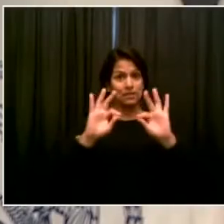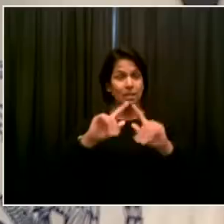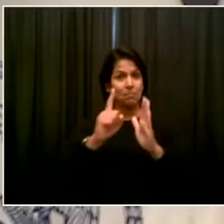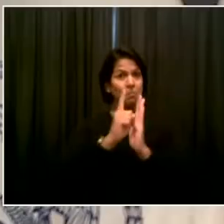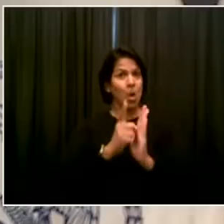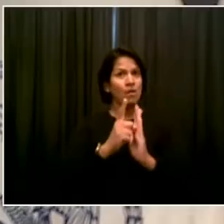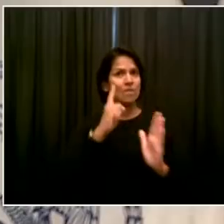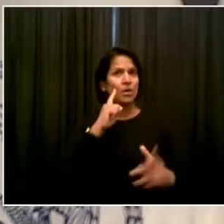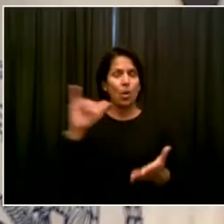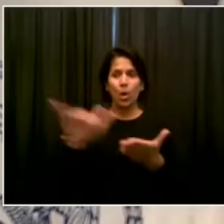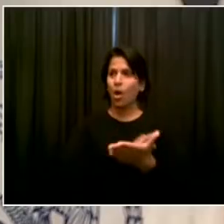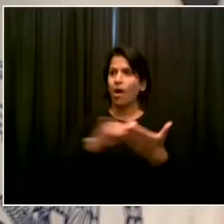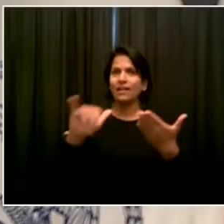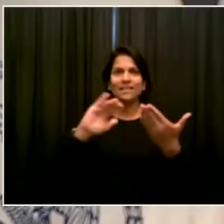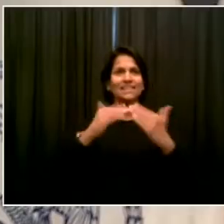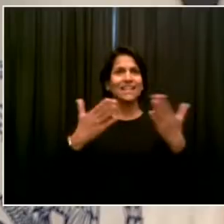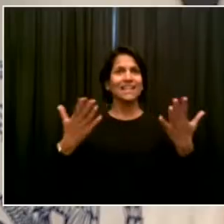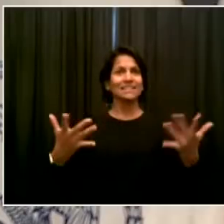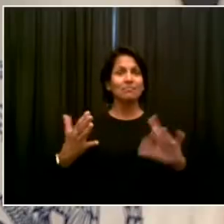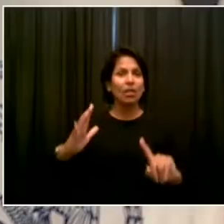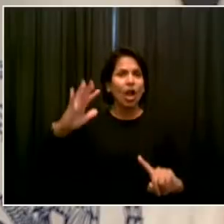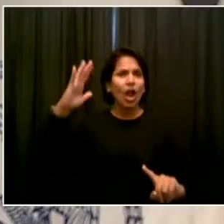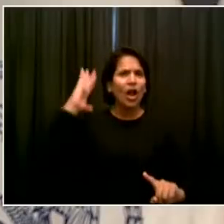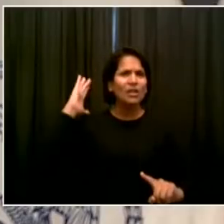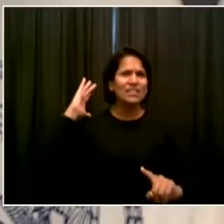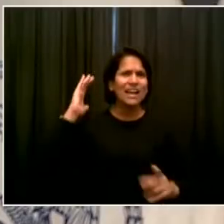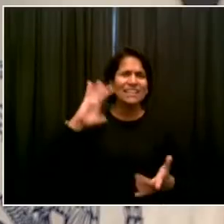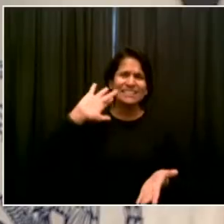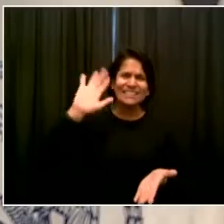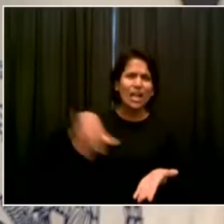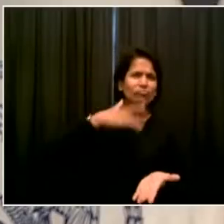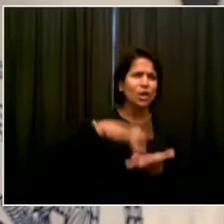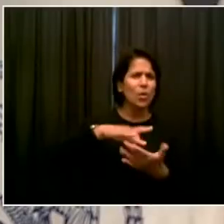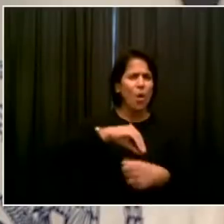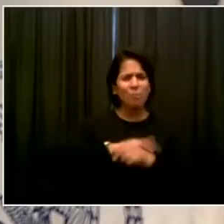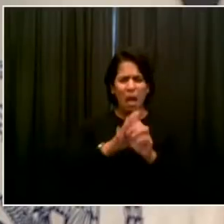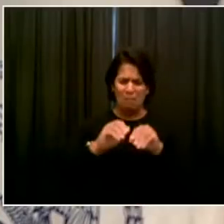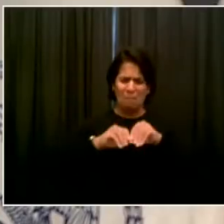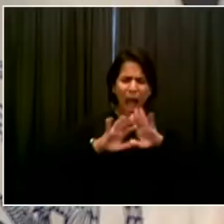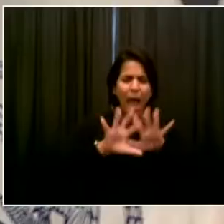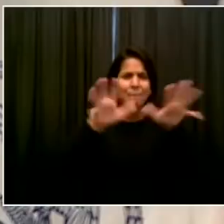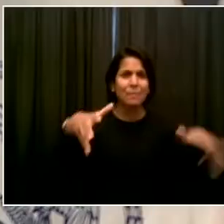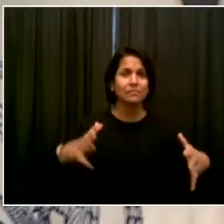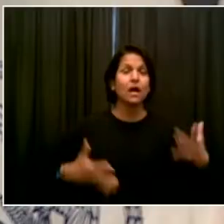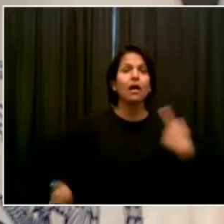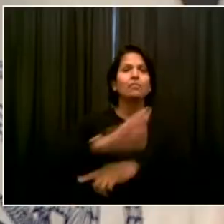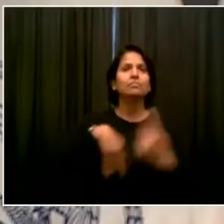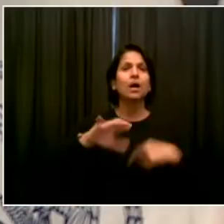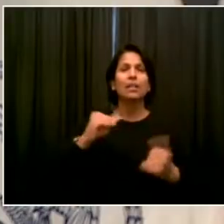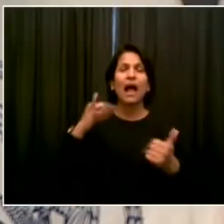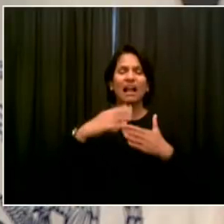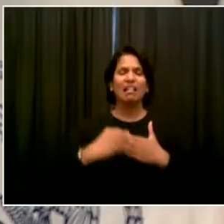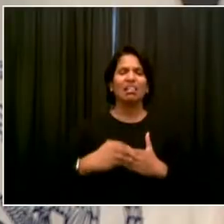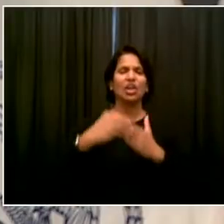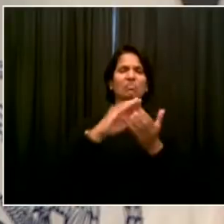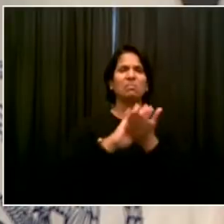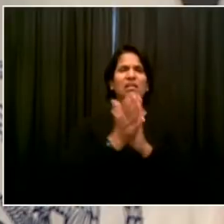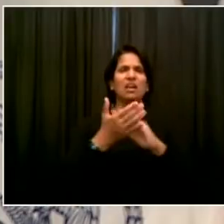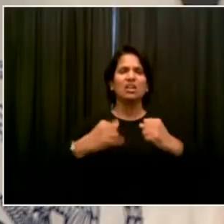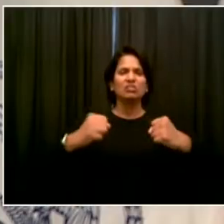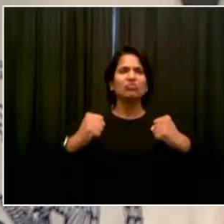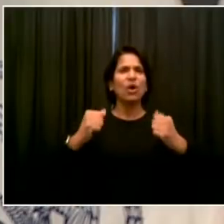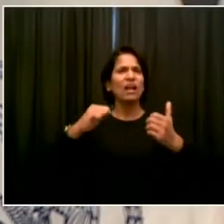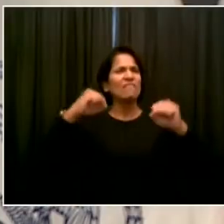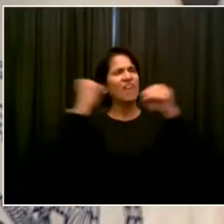were the epicenter of COVID. We have been leading the charge out of the COVID era. We've been fighting back with the strongest mandates,